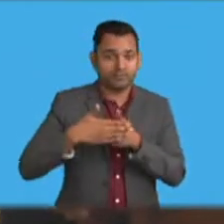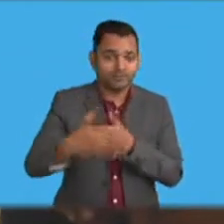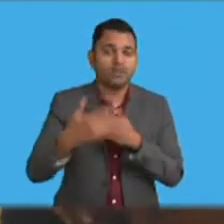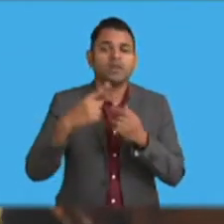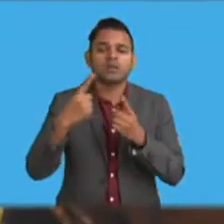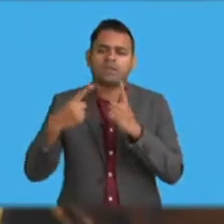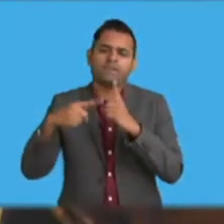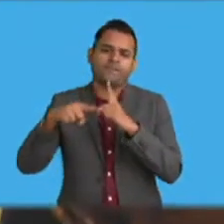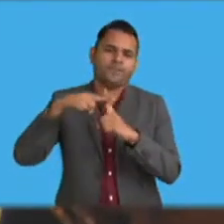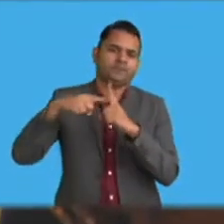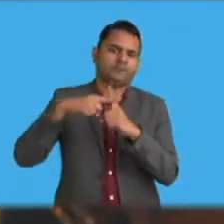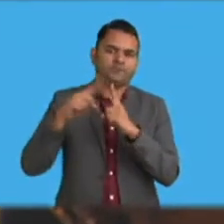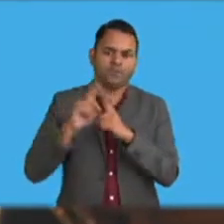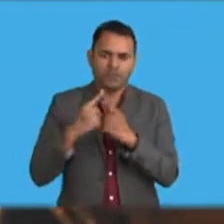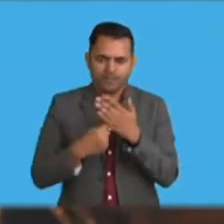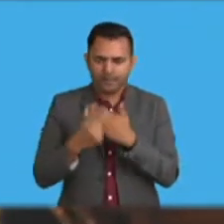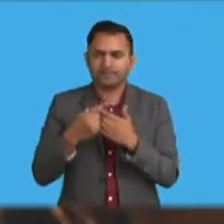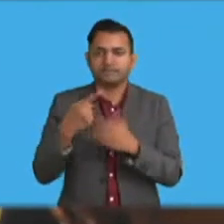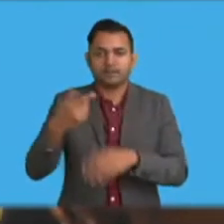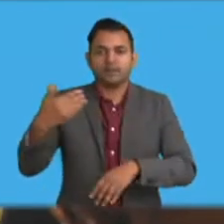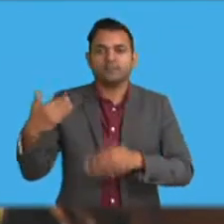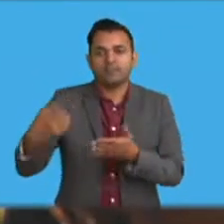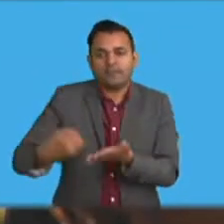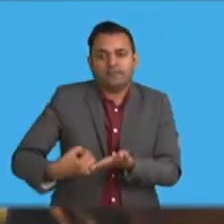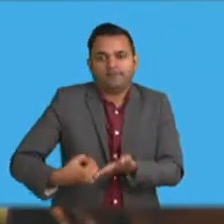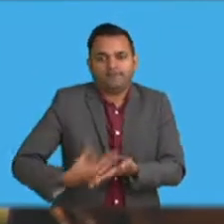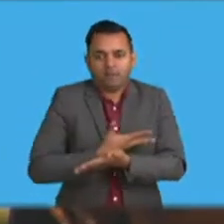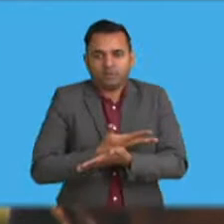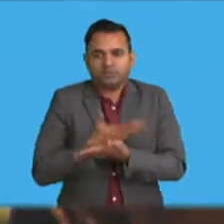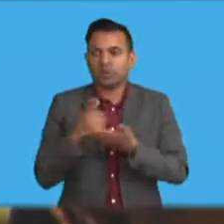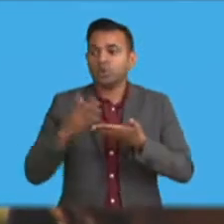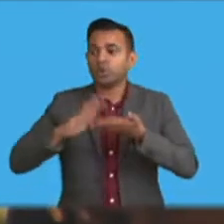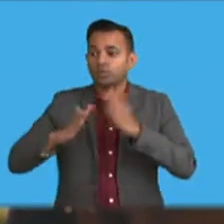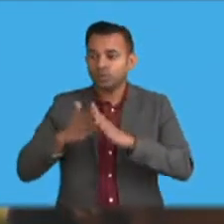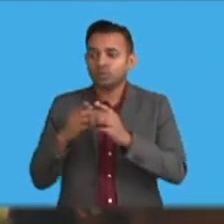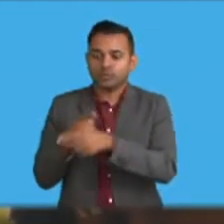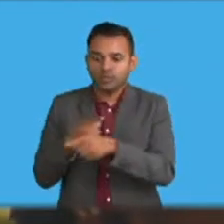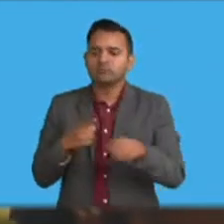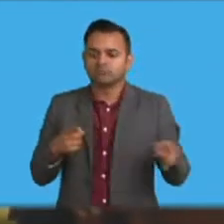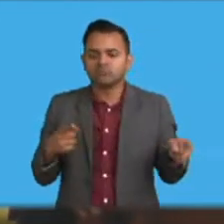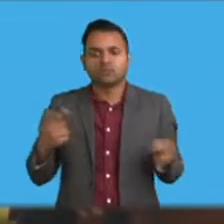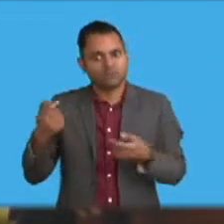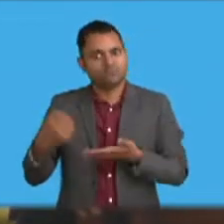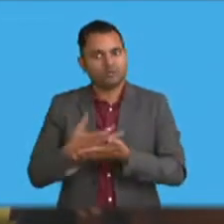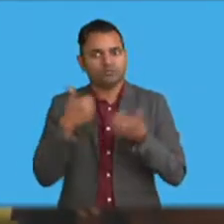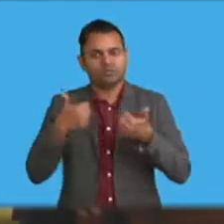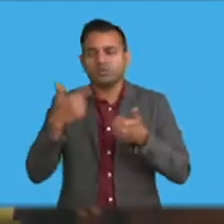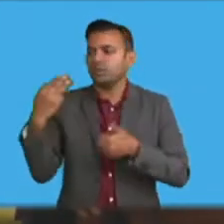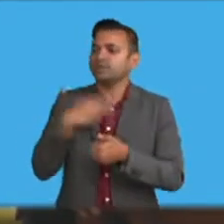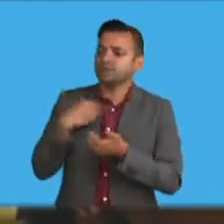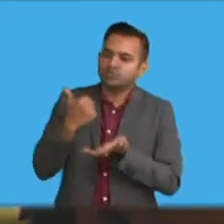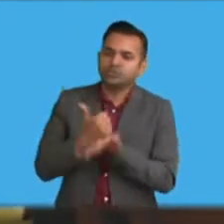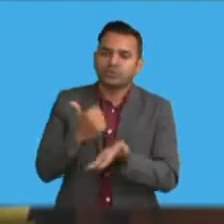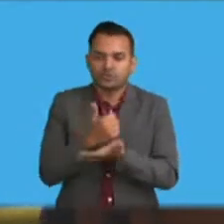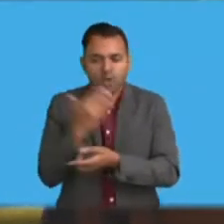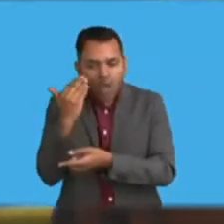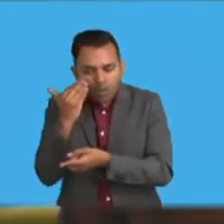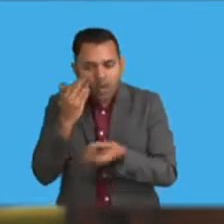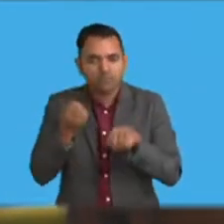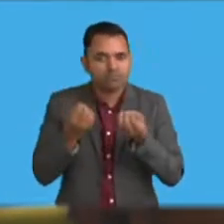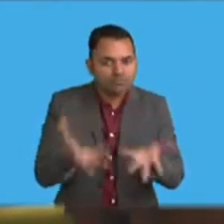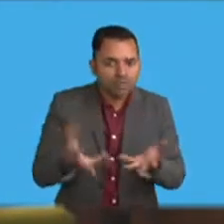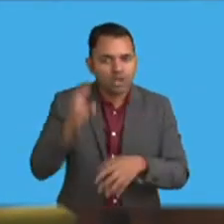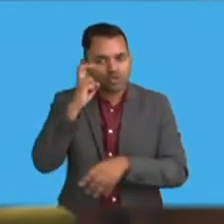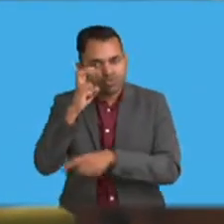related to the grassroots communities, the Ministry will continue to enhance awareness and training as part of its outreach program. Madam Speaker, we